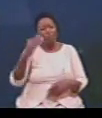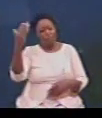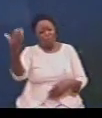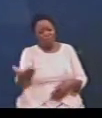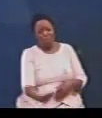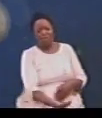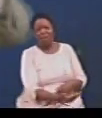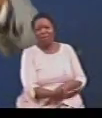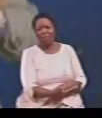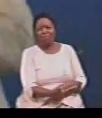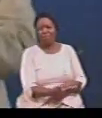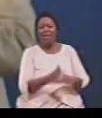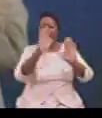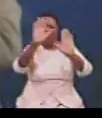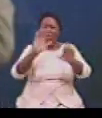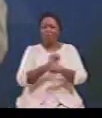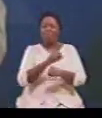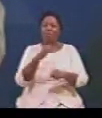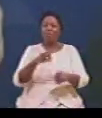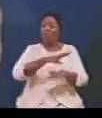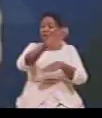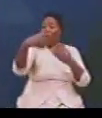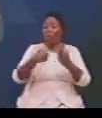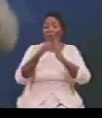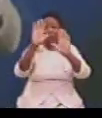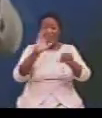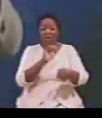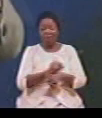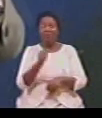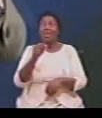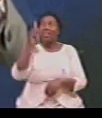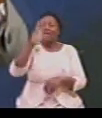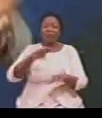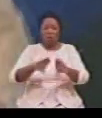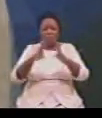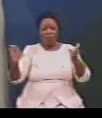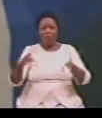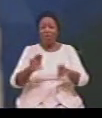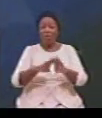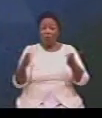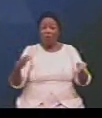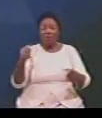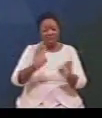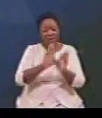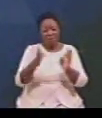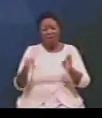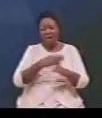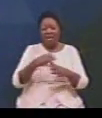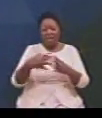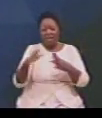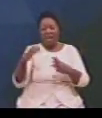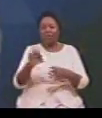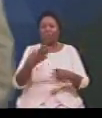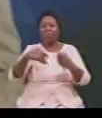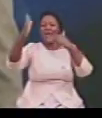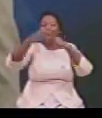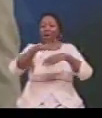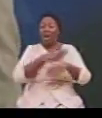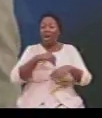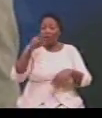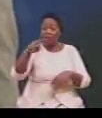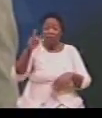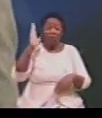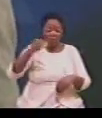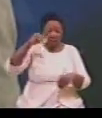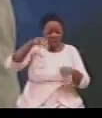welcome. Miracle of all miracles, he'll open the door and the gate of heaven, and you will